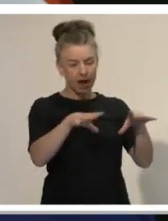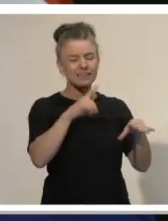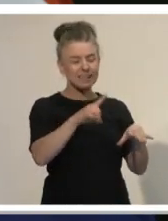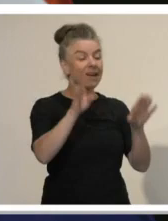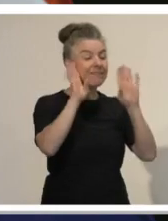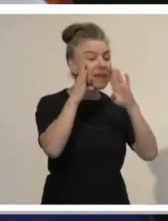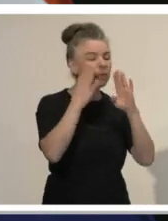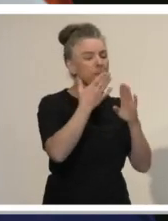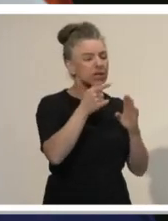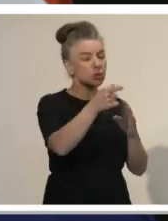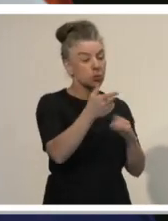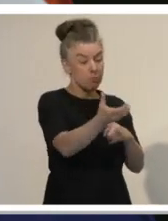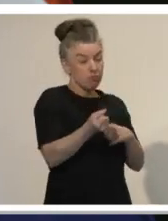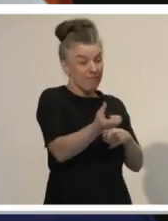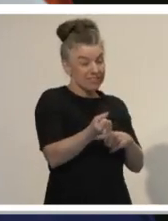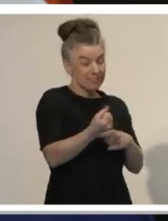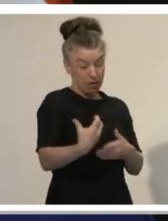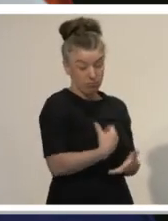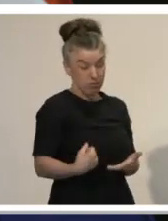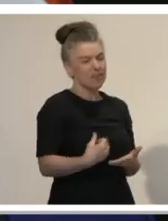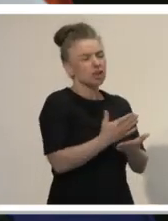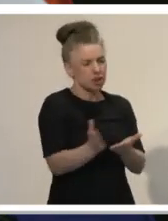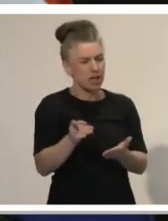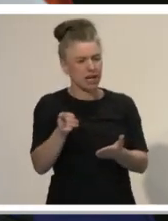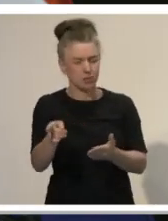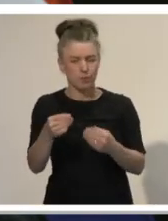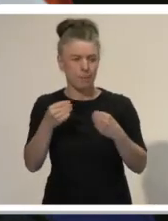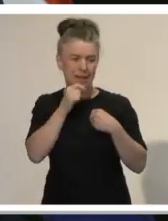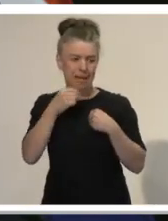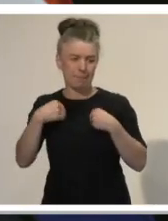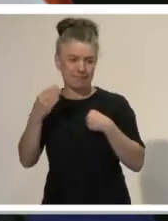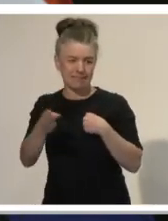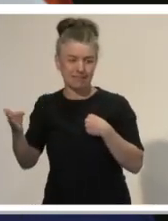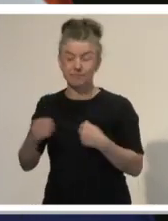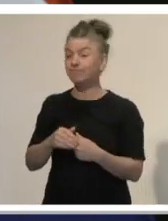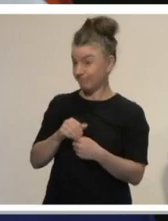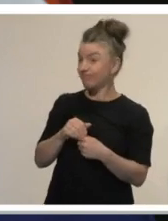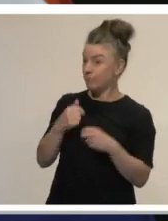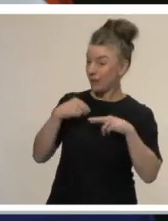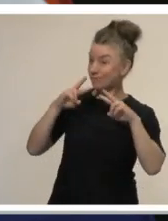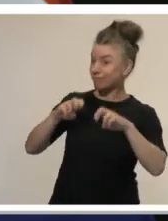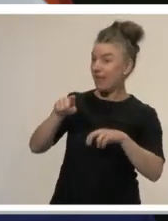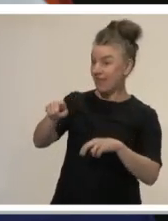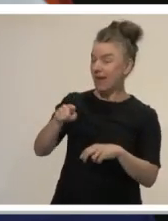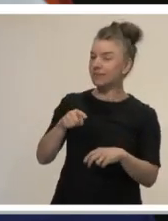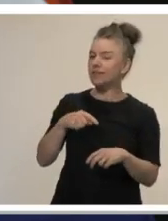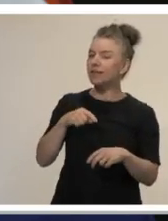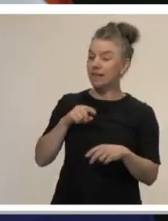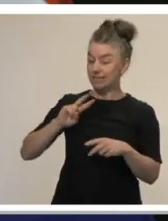Yes, we are going to be looking at, and that discussion is going to be part of the second package. And as I said at the outset, our